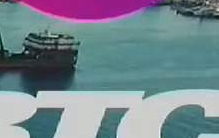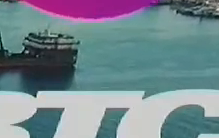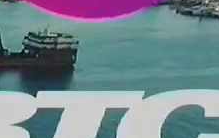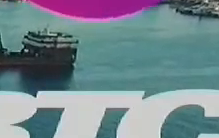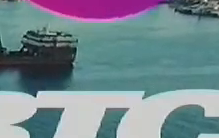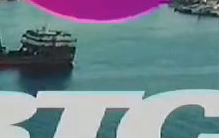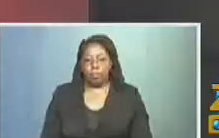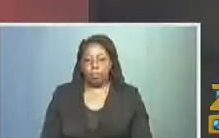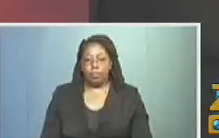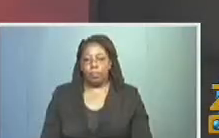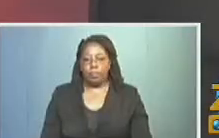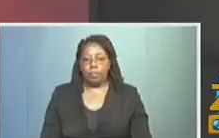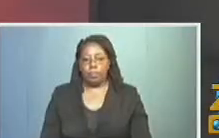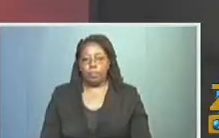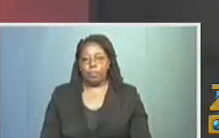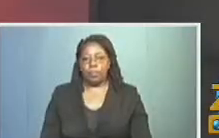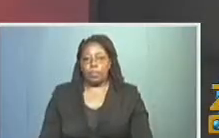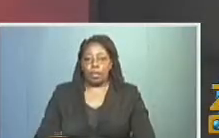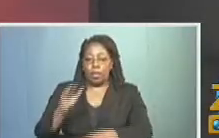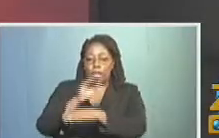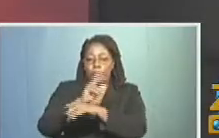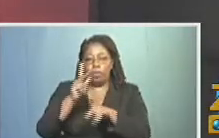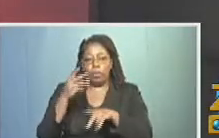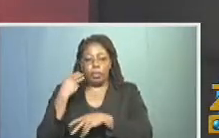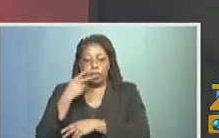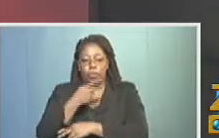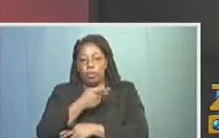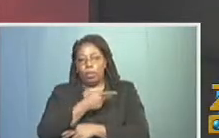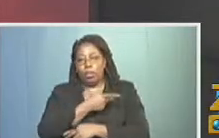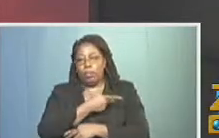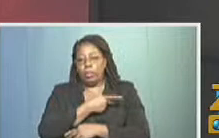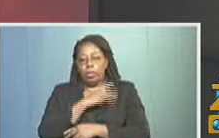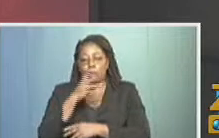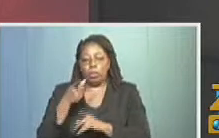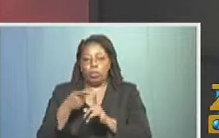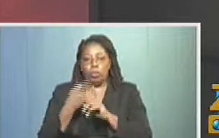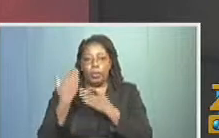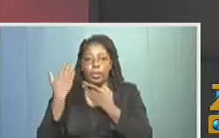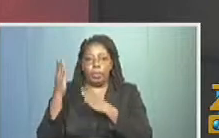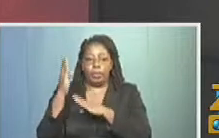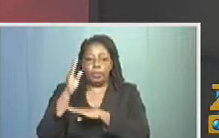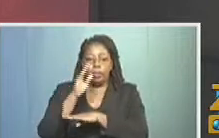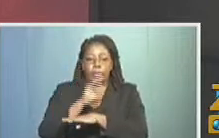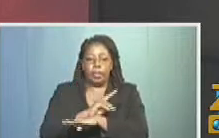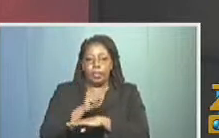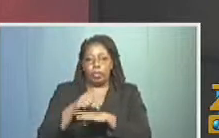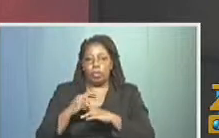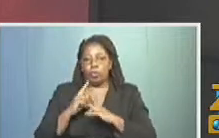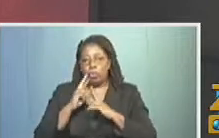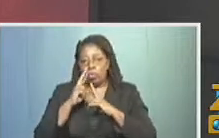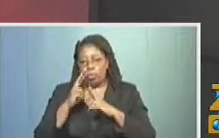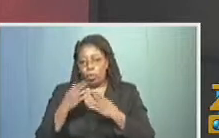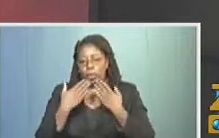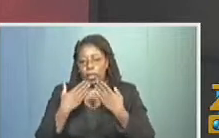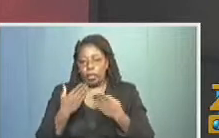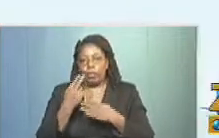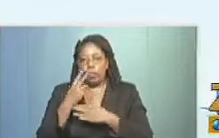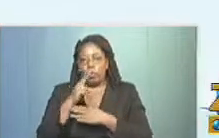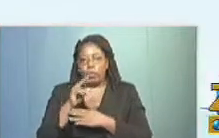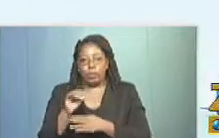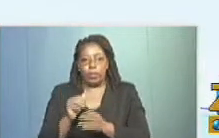today. Good evening, everyone. I'm Akush Lapinder. Welcome to the Bahamas Tonight, the National Report. Thanks for tuning